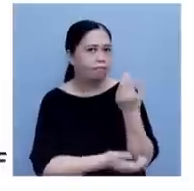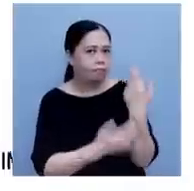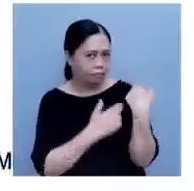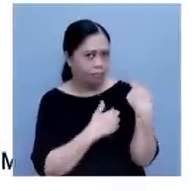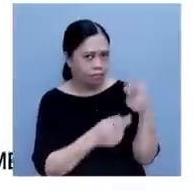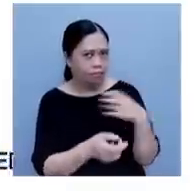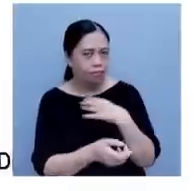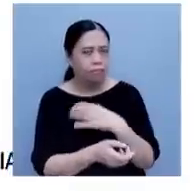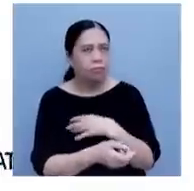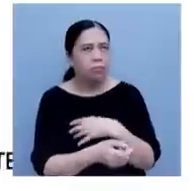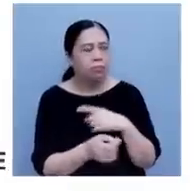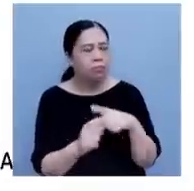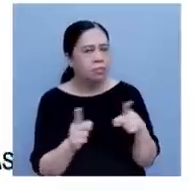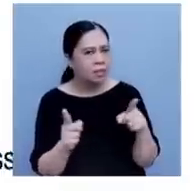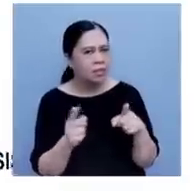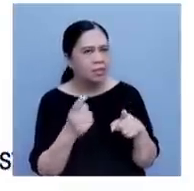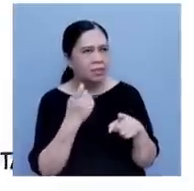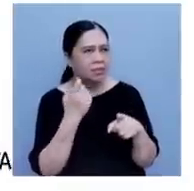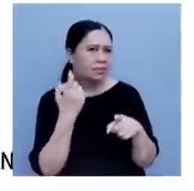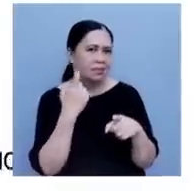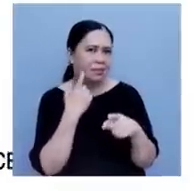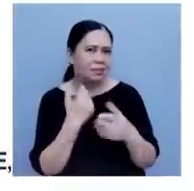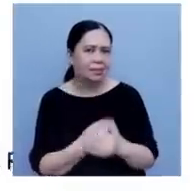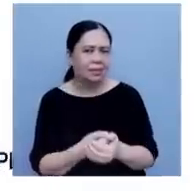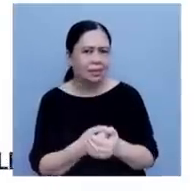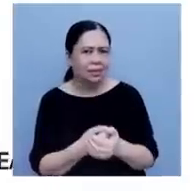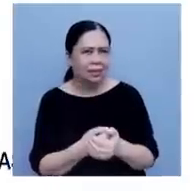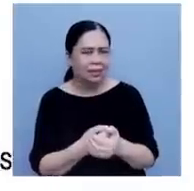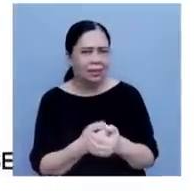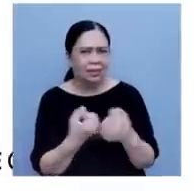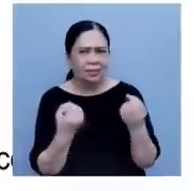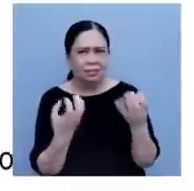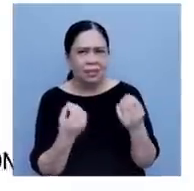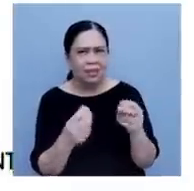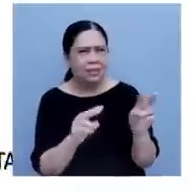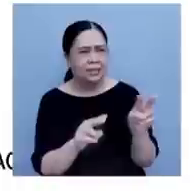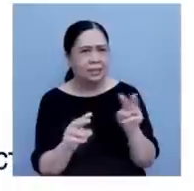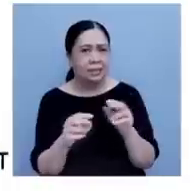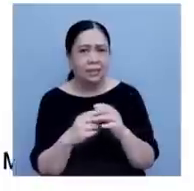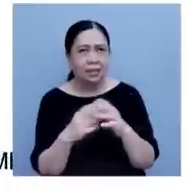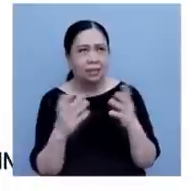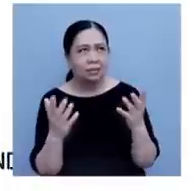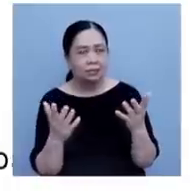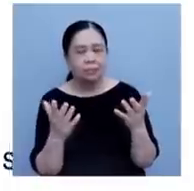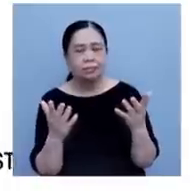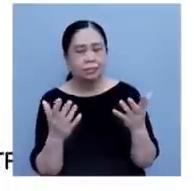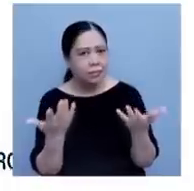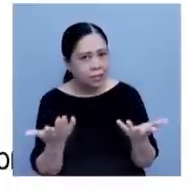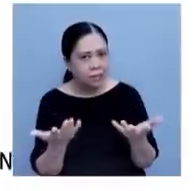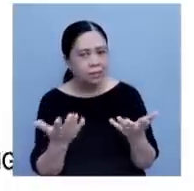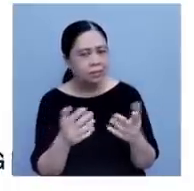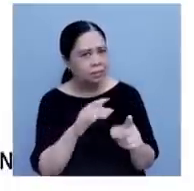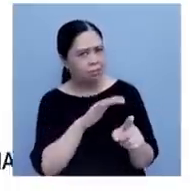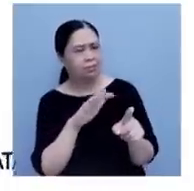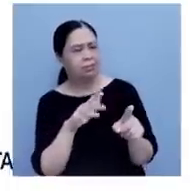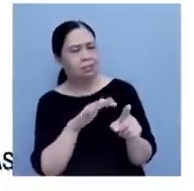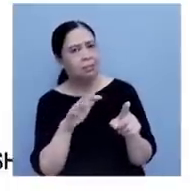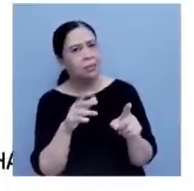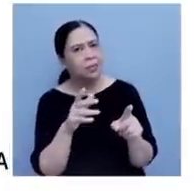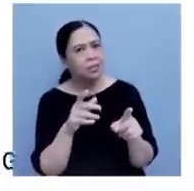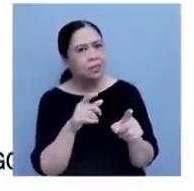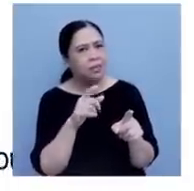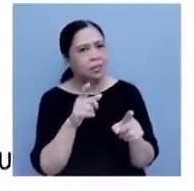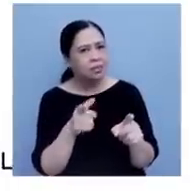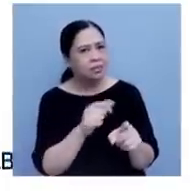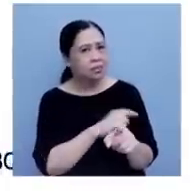But yet, in recent days, many have seen or have this observation that this